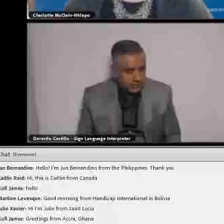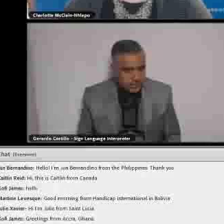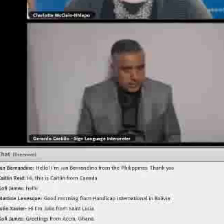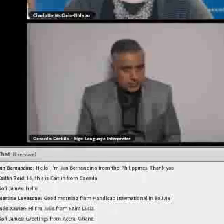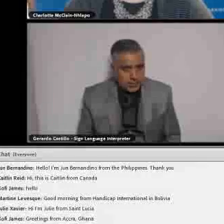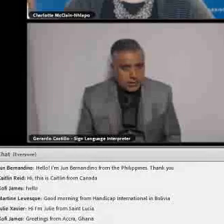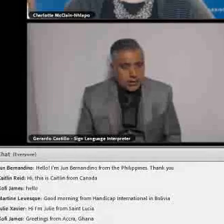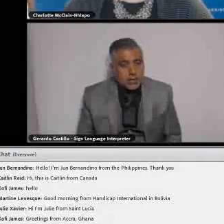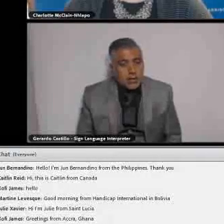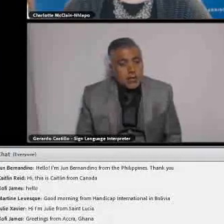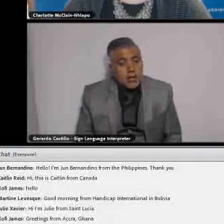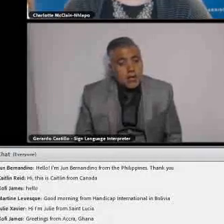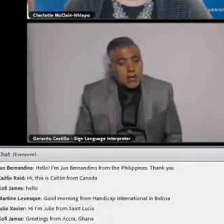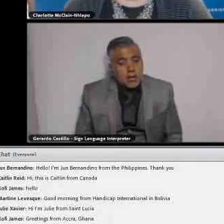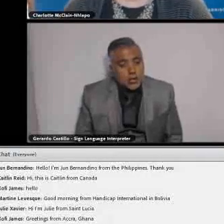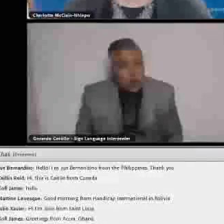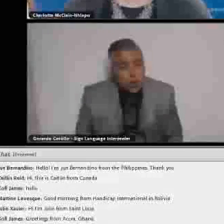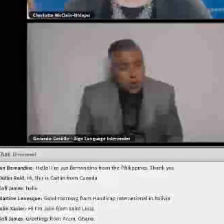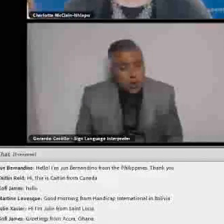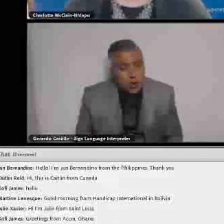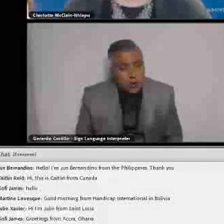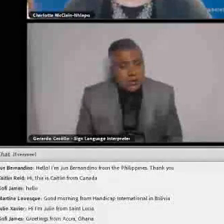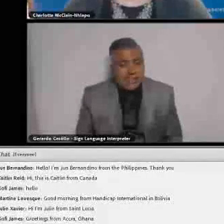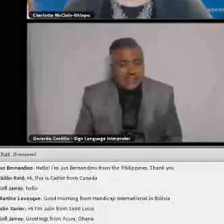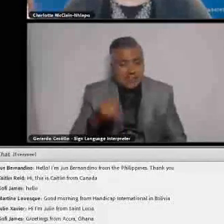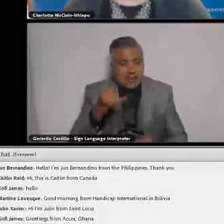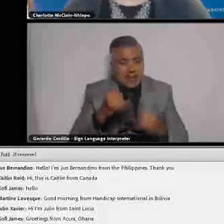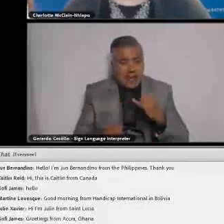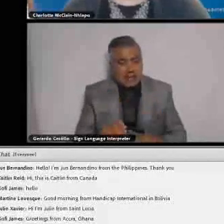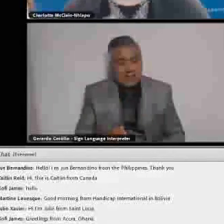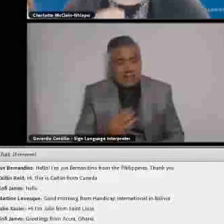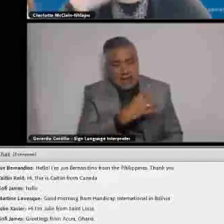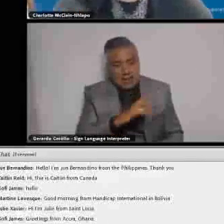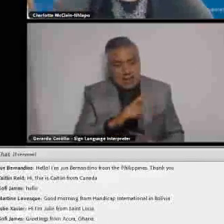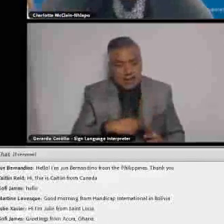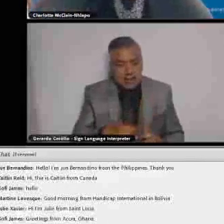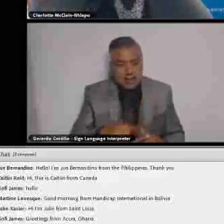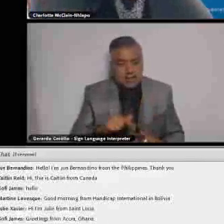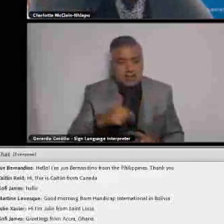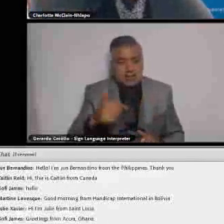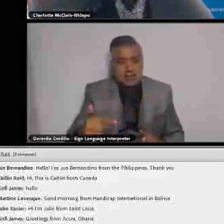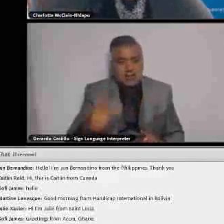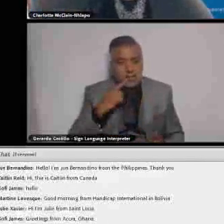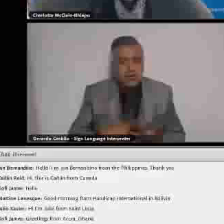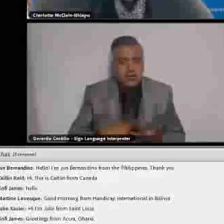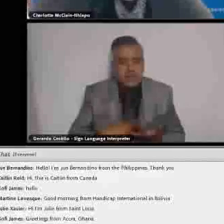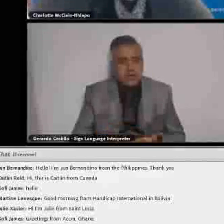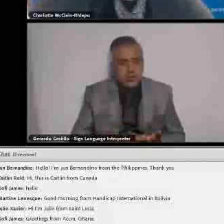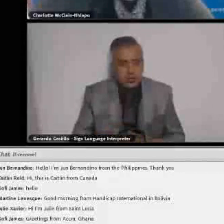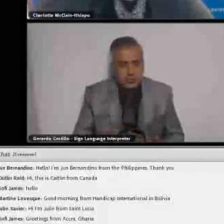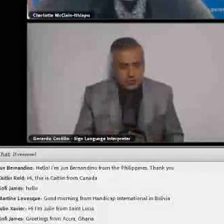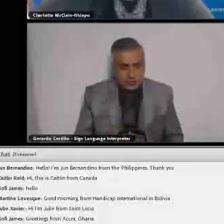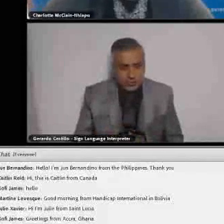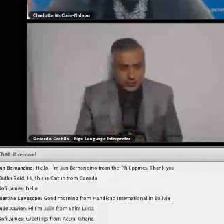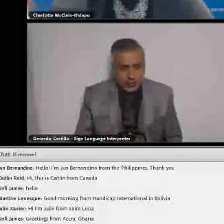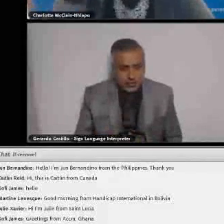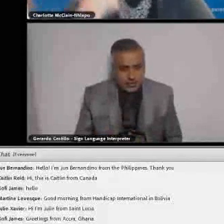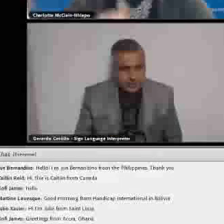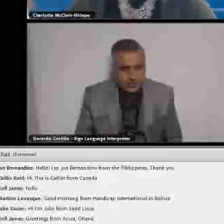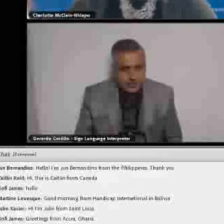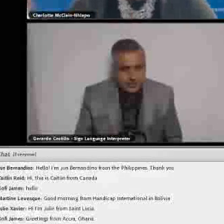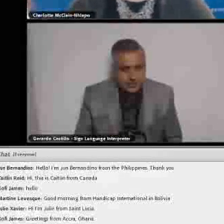So this is my last slide before we open up for the discussion. I just want to talk a little